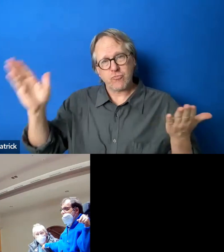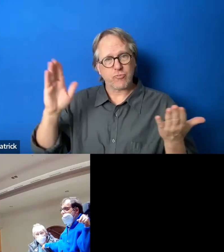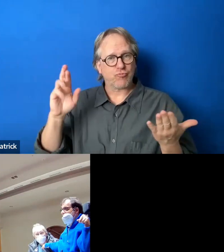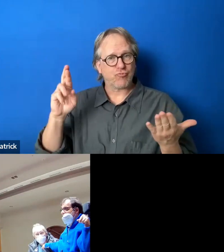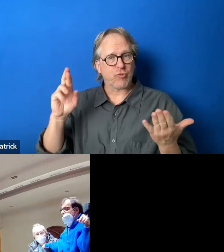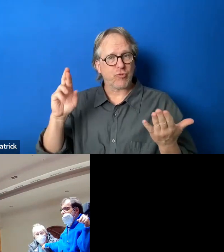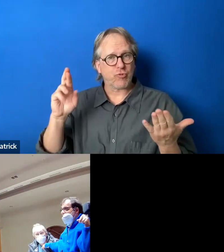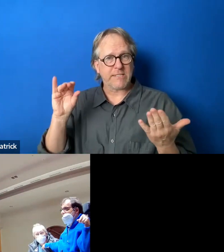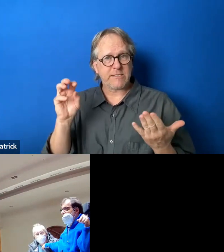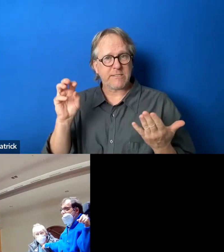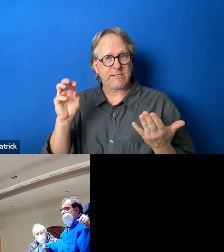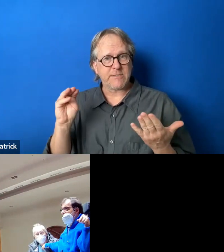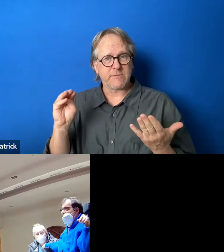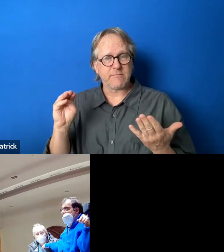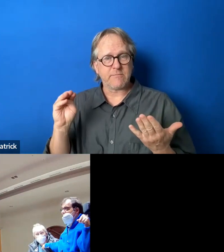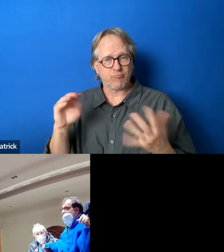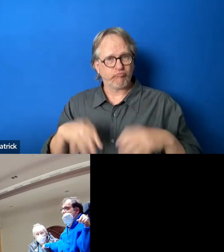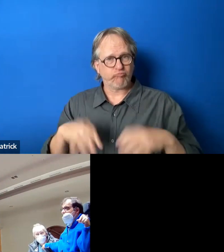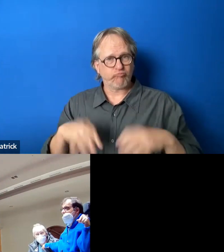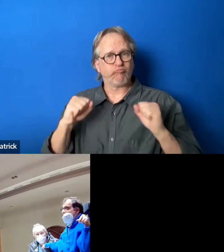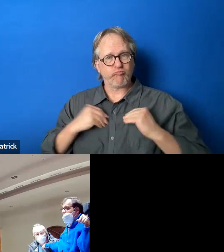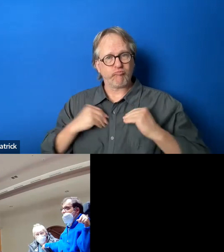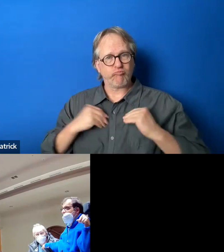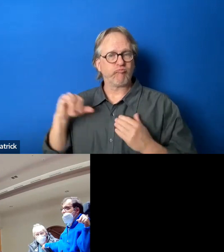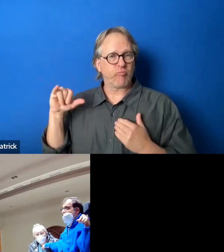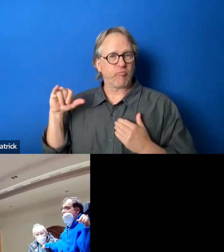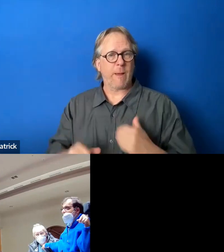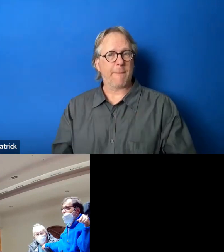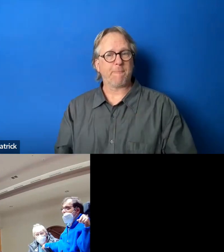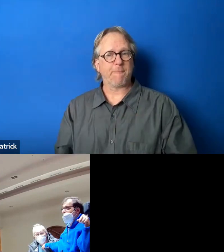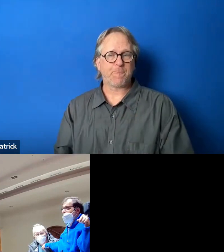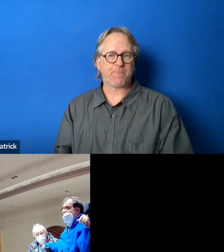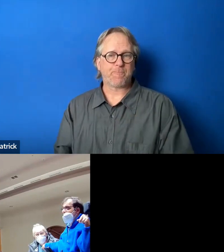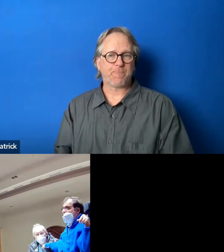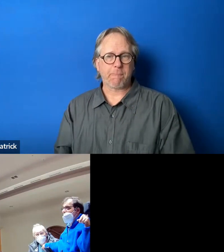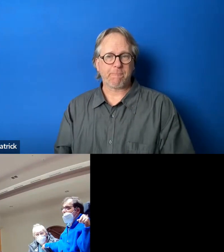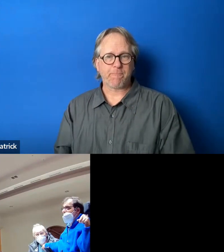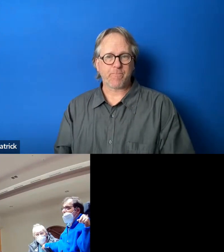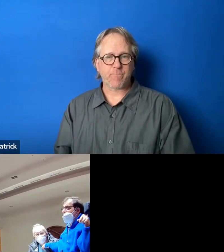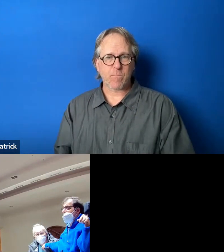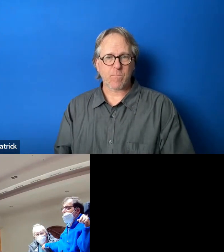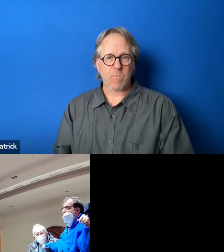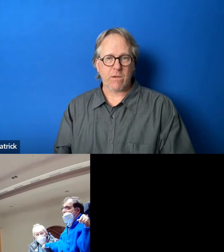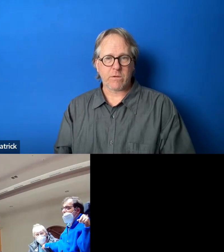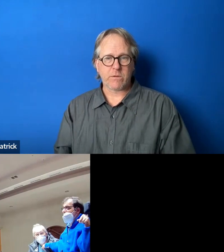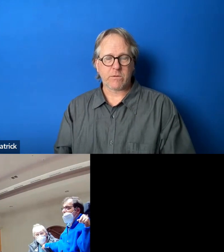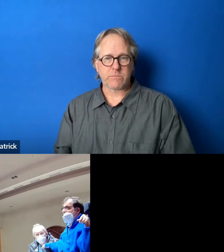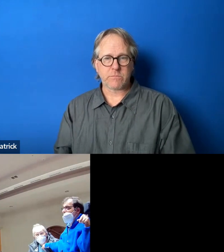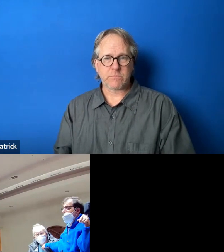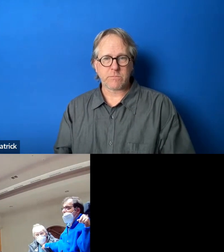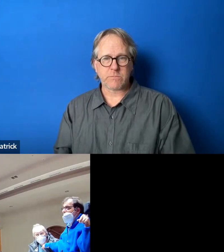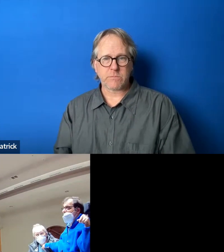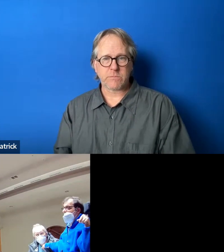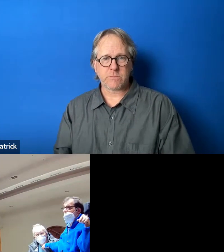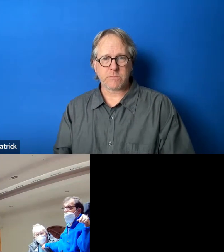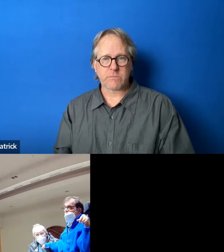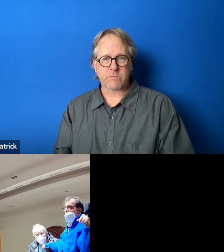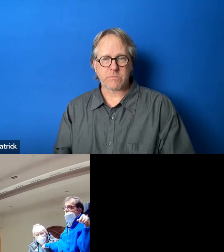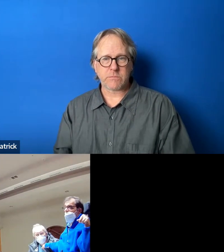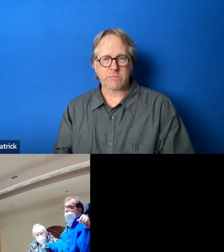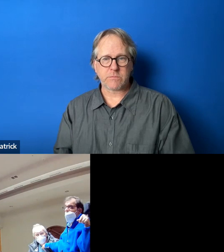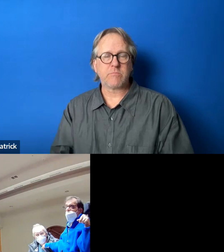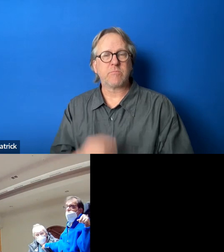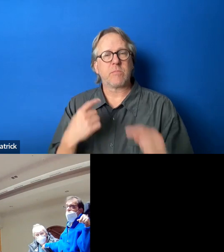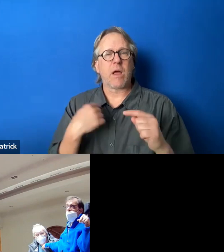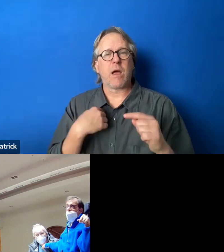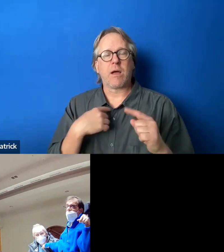I talked to one of the ministers in beloved conversations. And I talked to one of